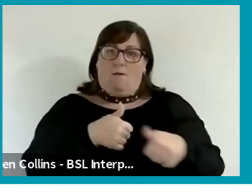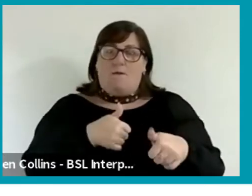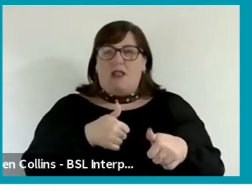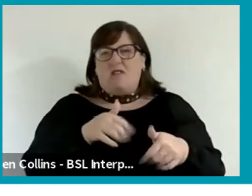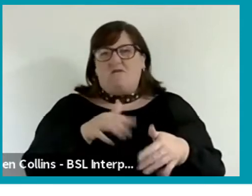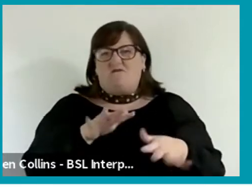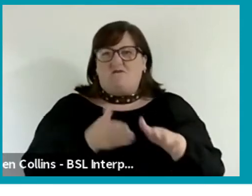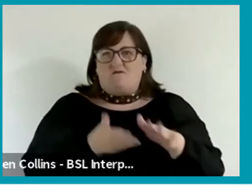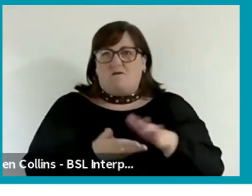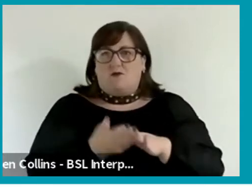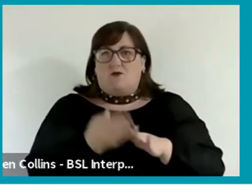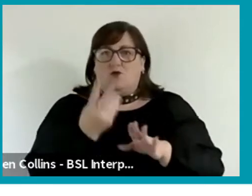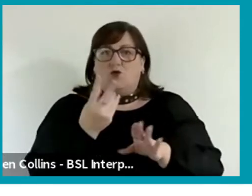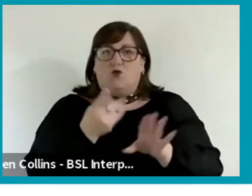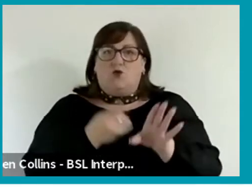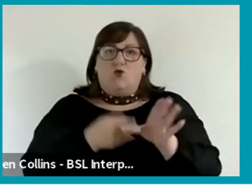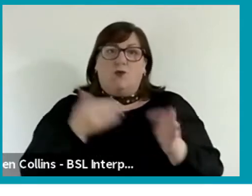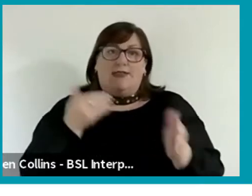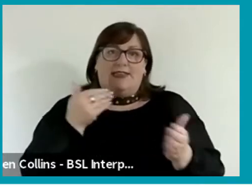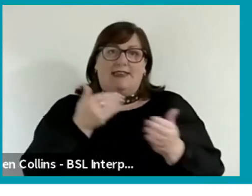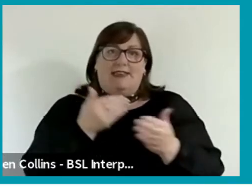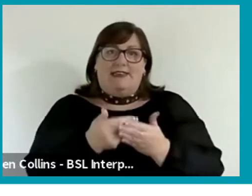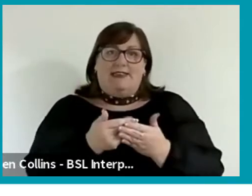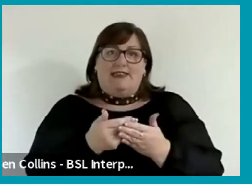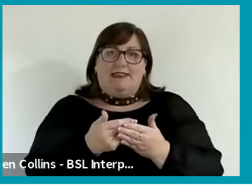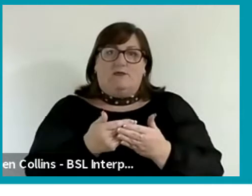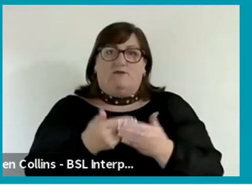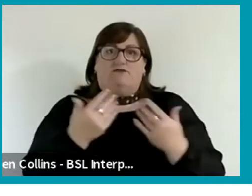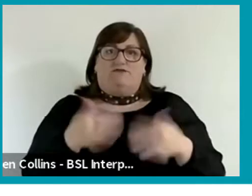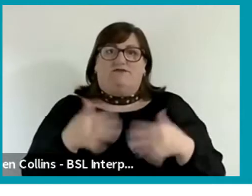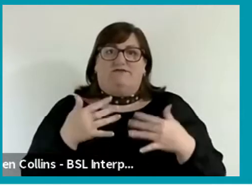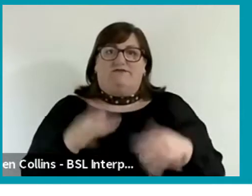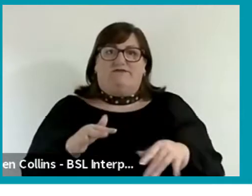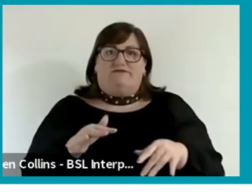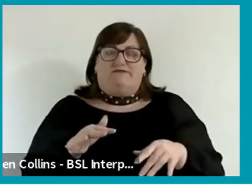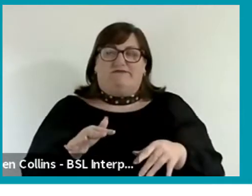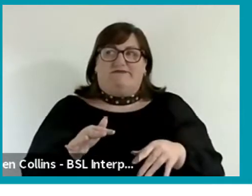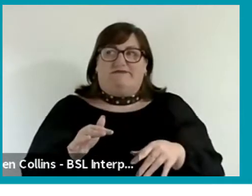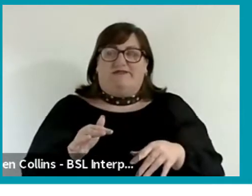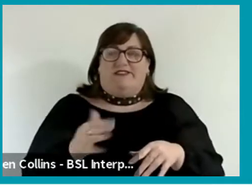we've really ramped up our focus and